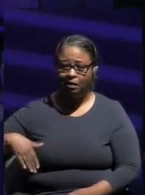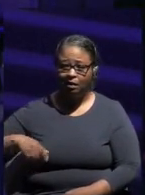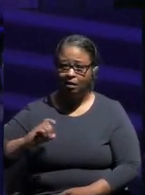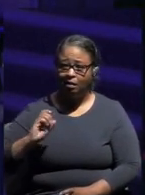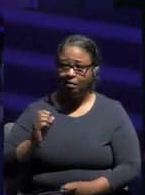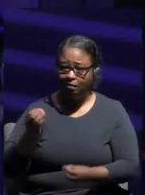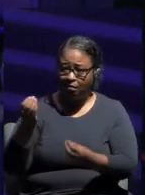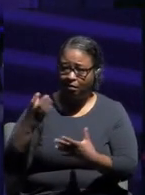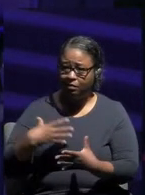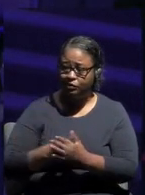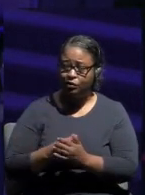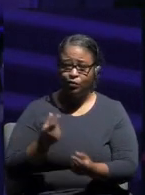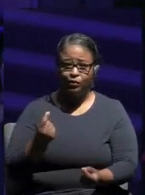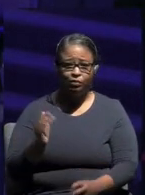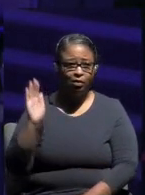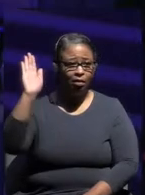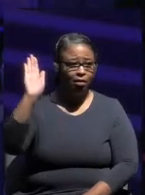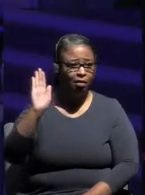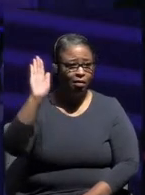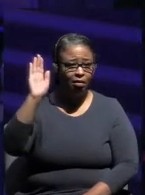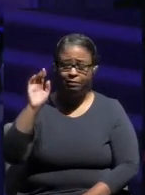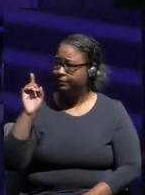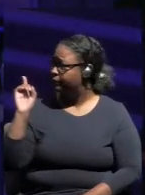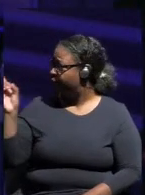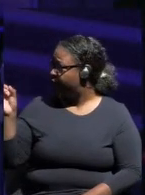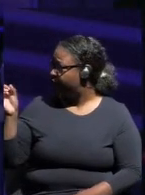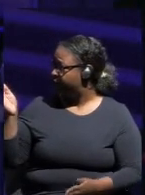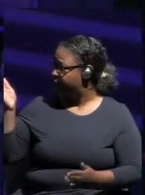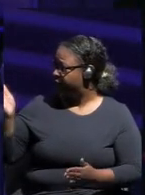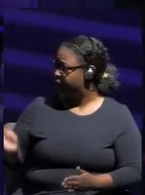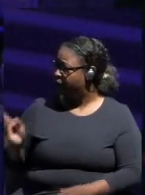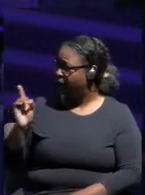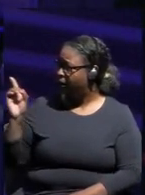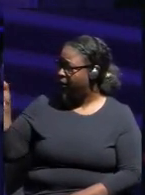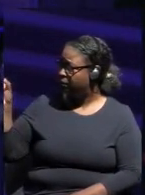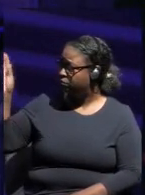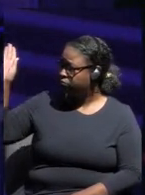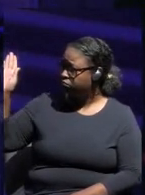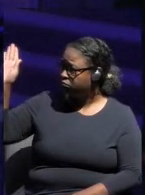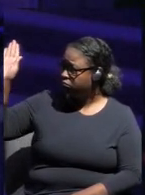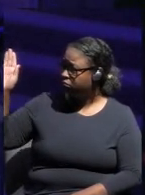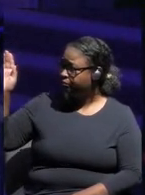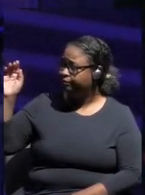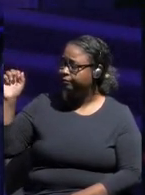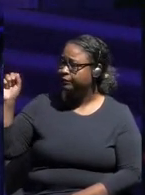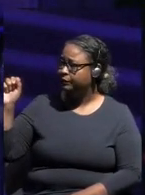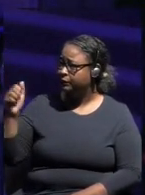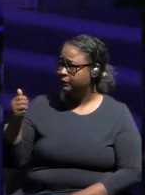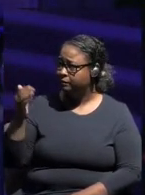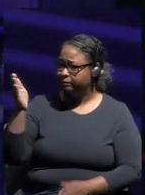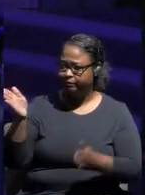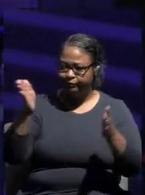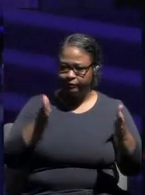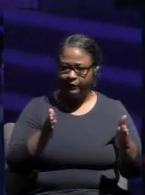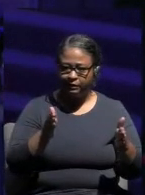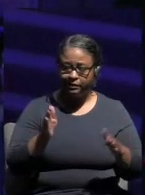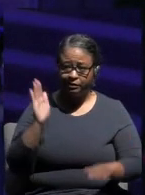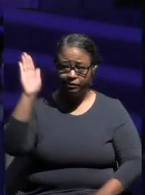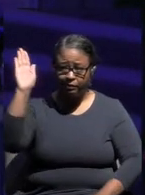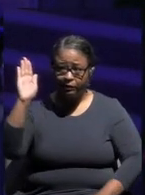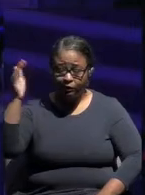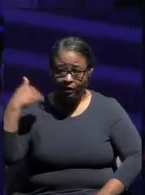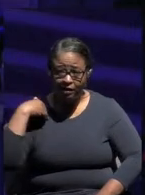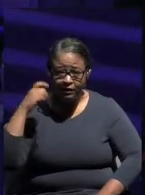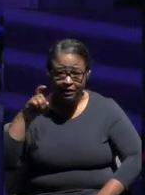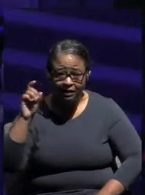a request in, just lift your hands and just we want to identify who you are. Amen there. How about this section here? Just lift your hands if you have a prayer